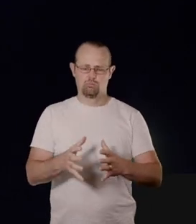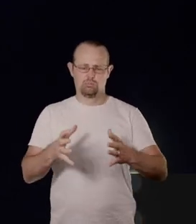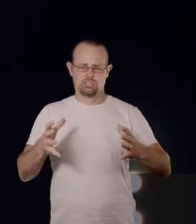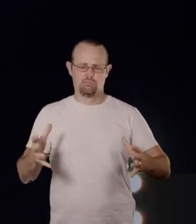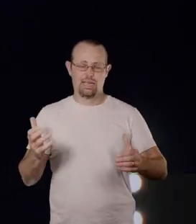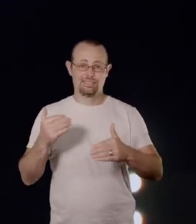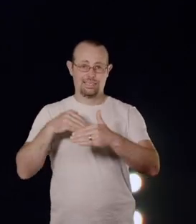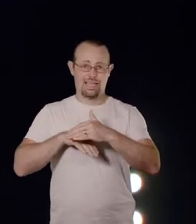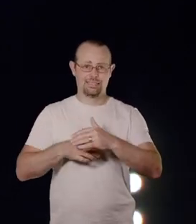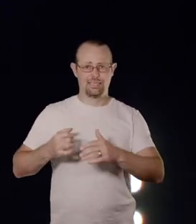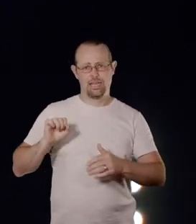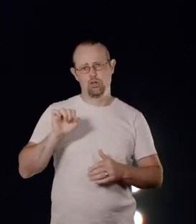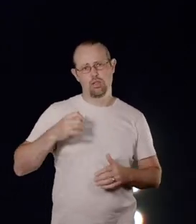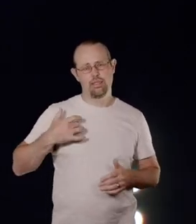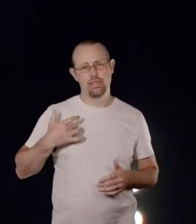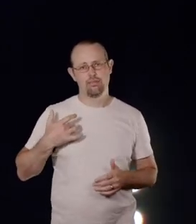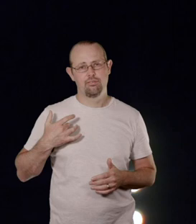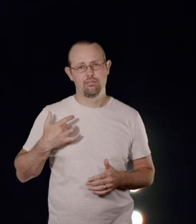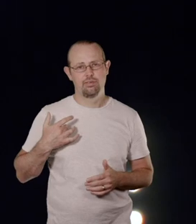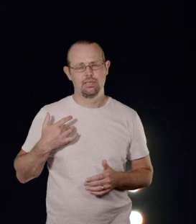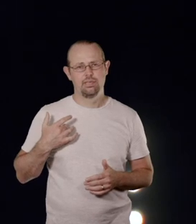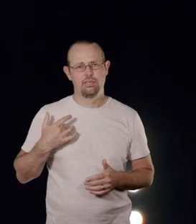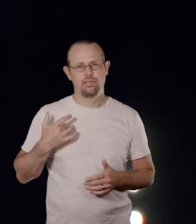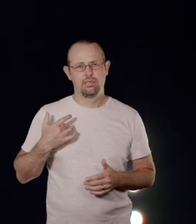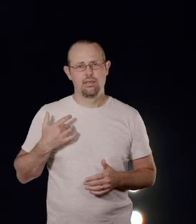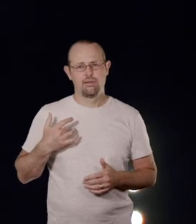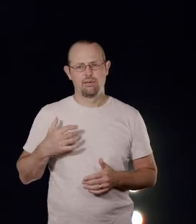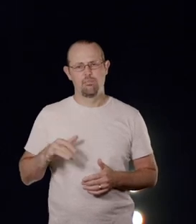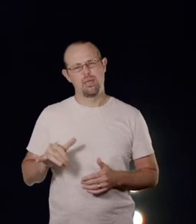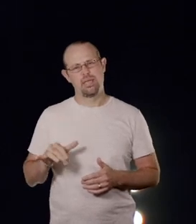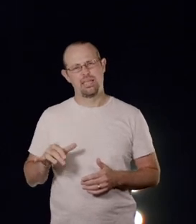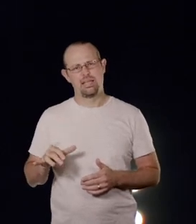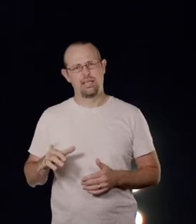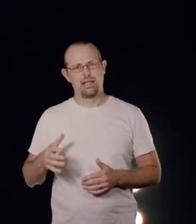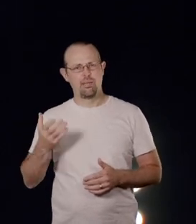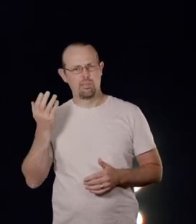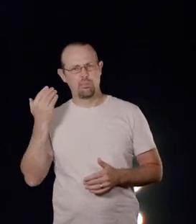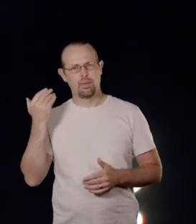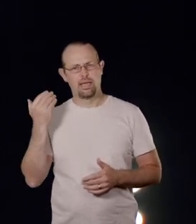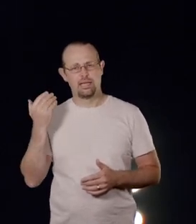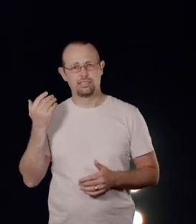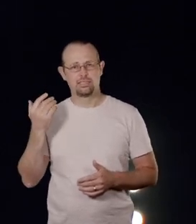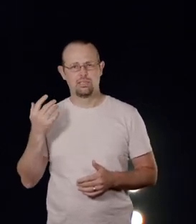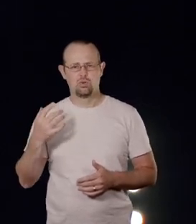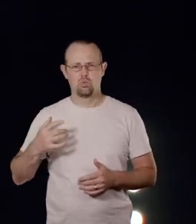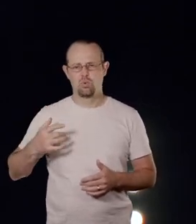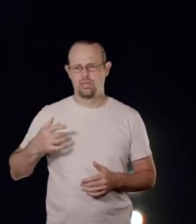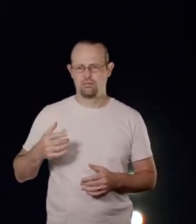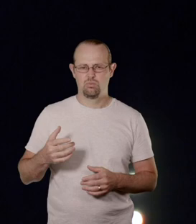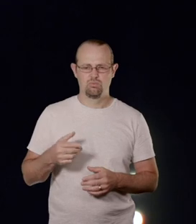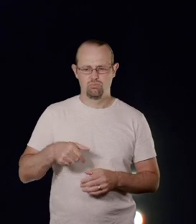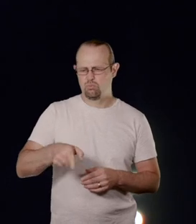life, I believe, where Sunday was church and the rest of the week it was work, family, hobbies, and all the other